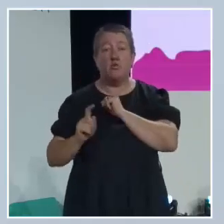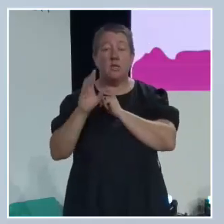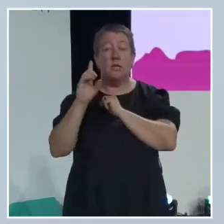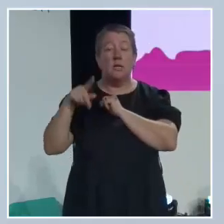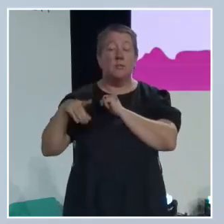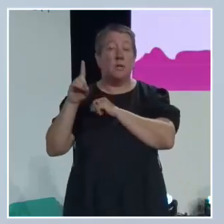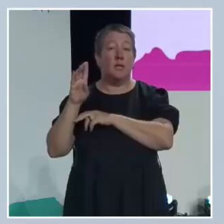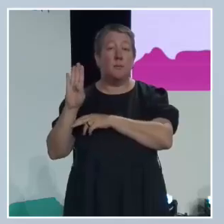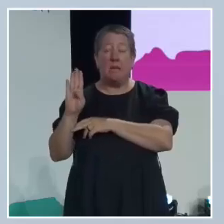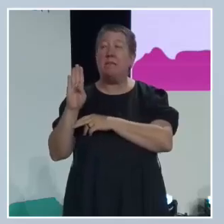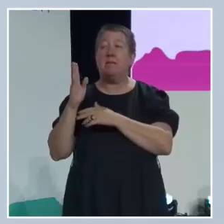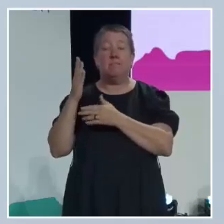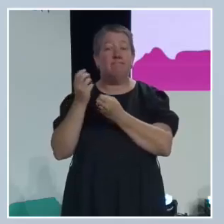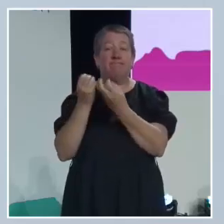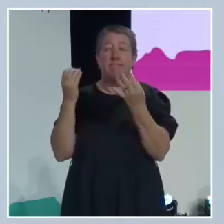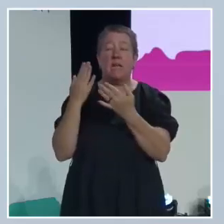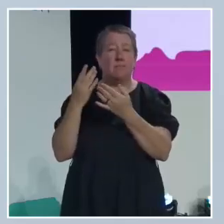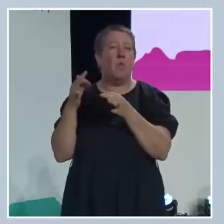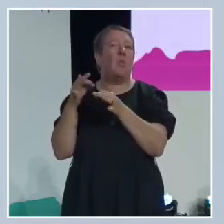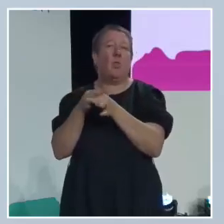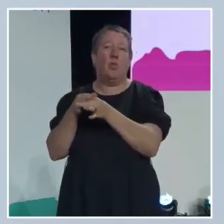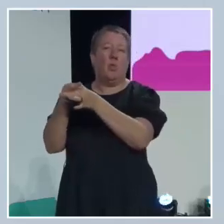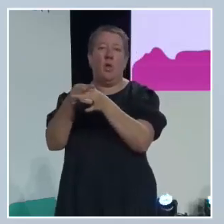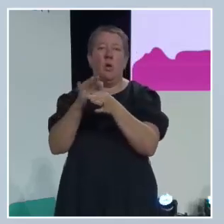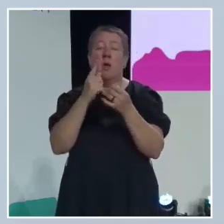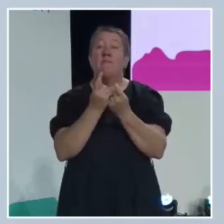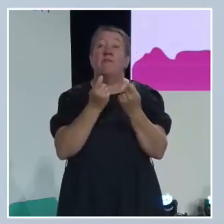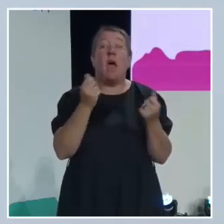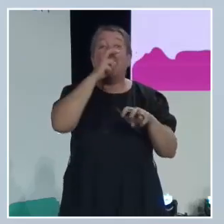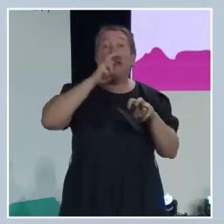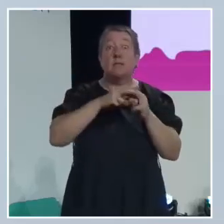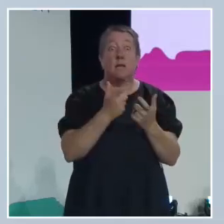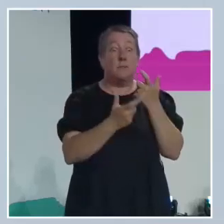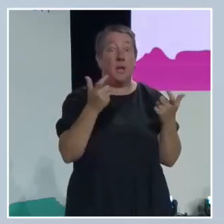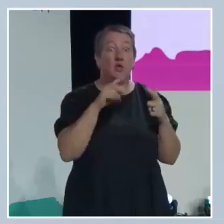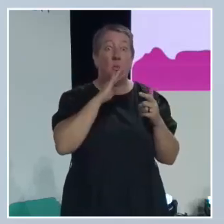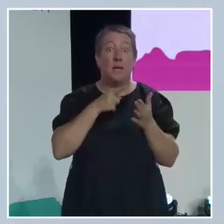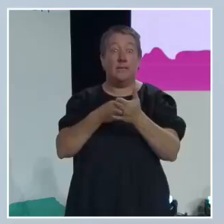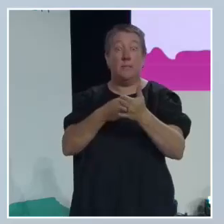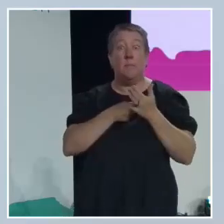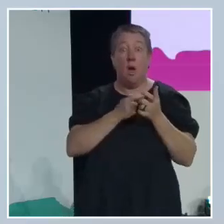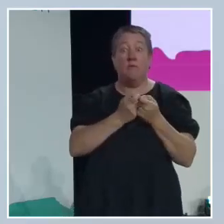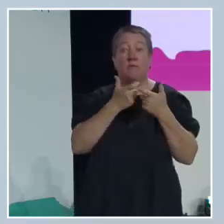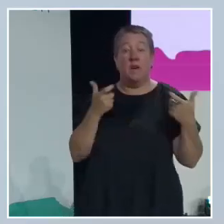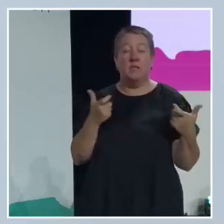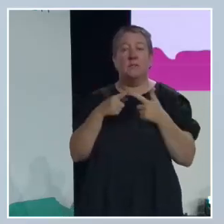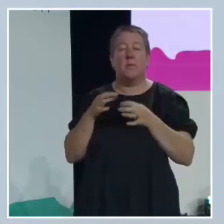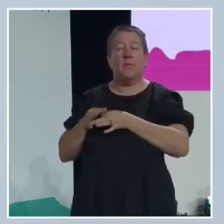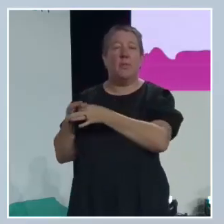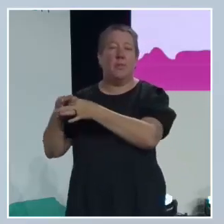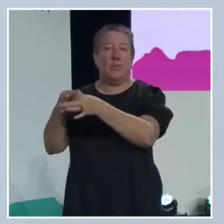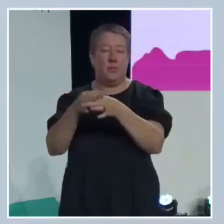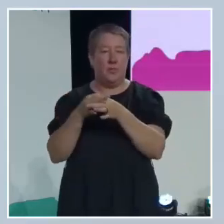PDB are still very small, despite the vast financing needs. So there's a great demand to unleash the full potential of